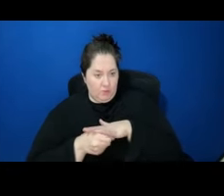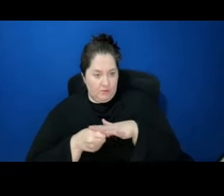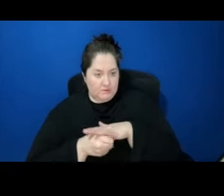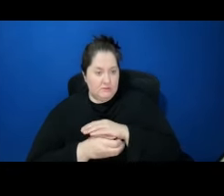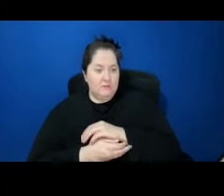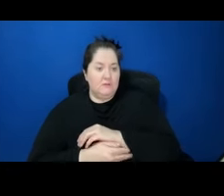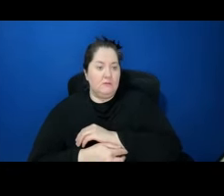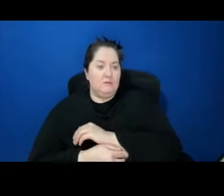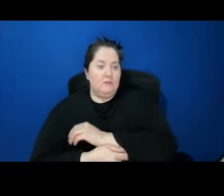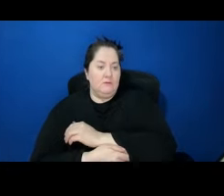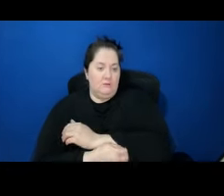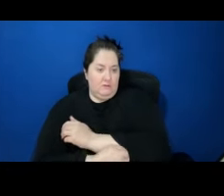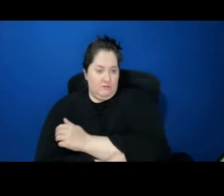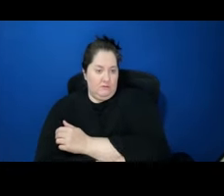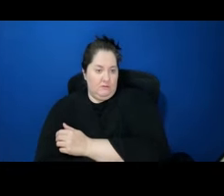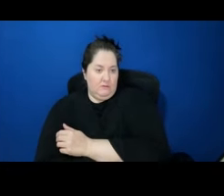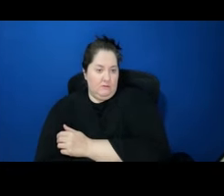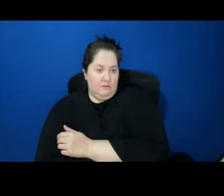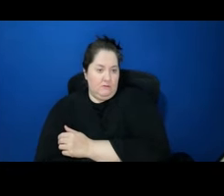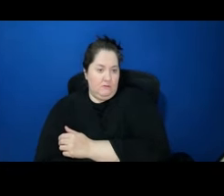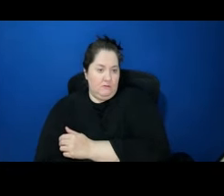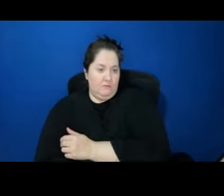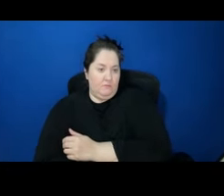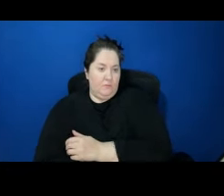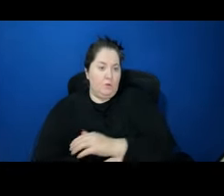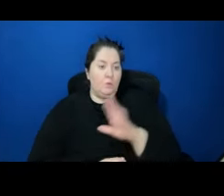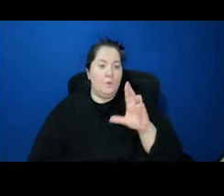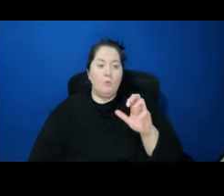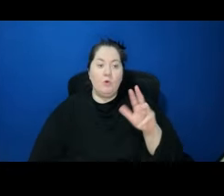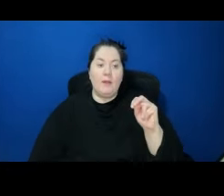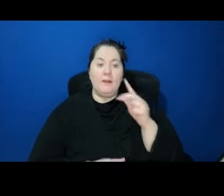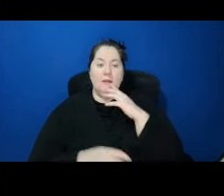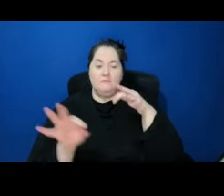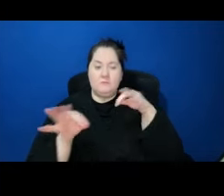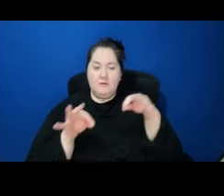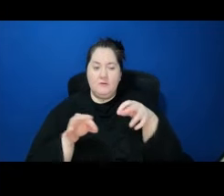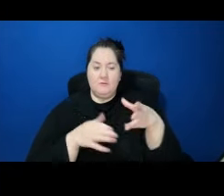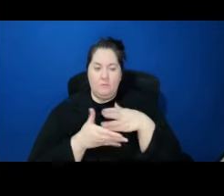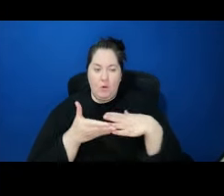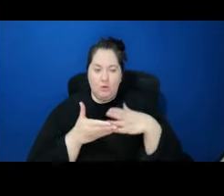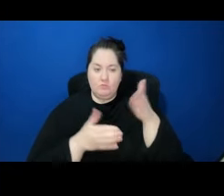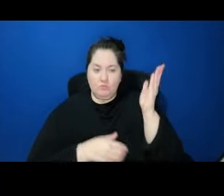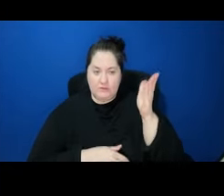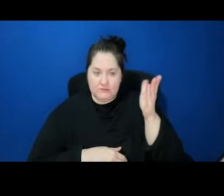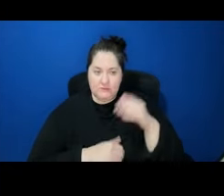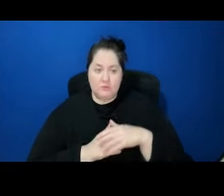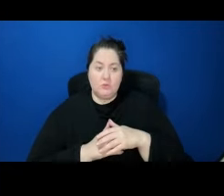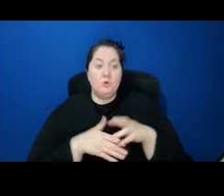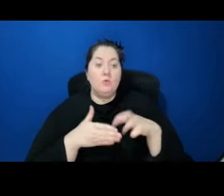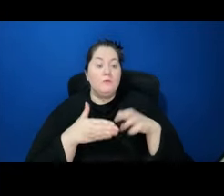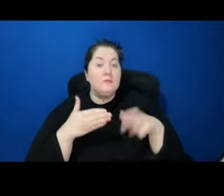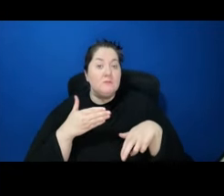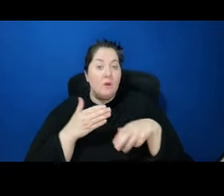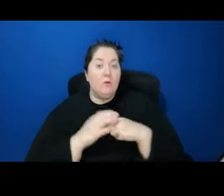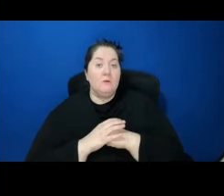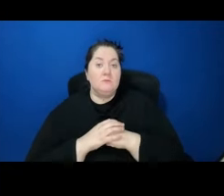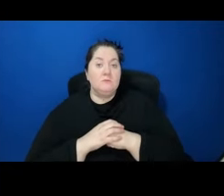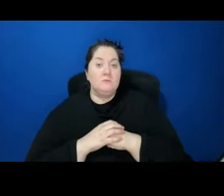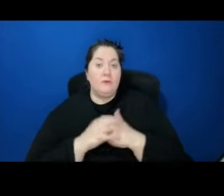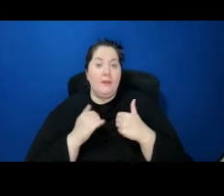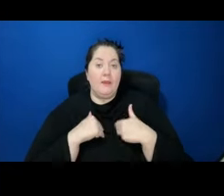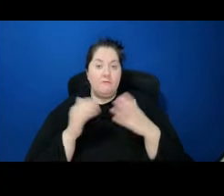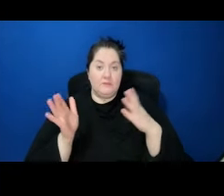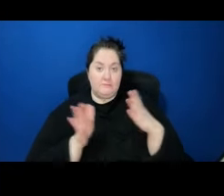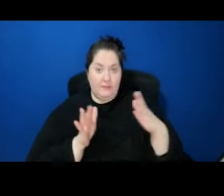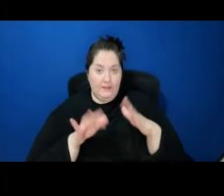has been describing in his part of the presentation. The result of that, when we have this plan